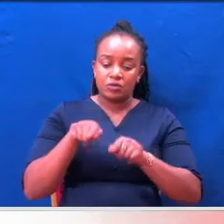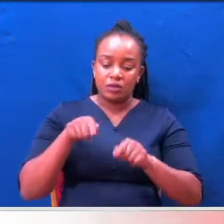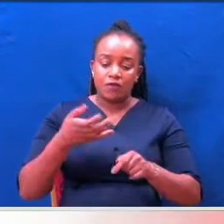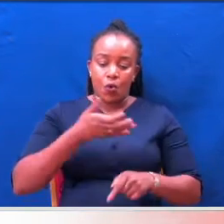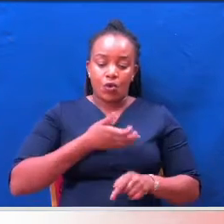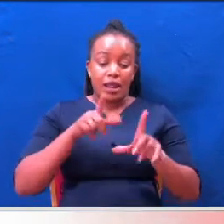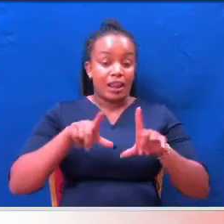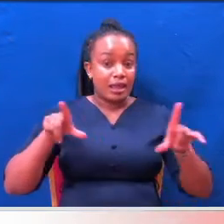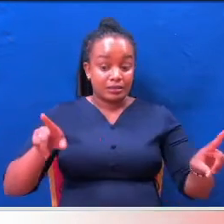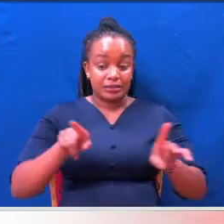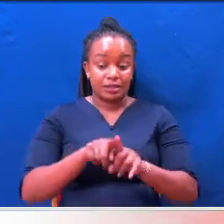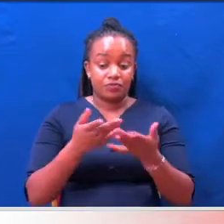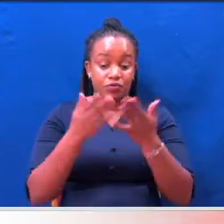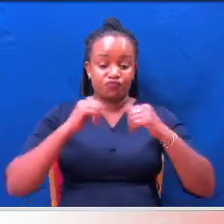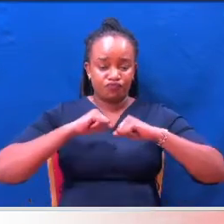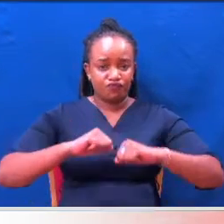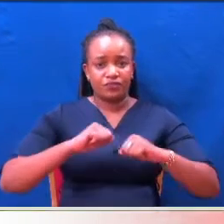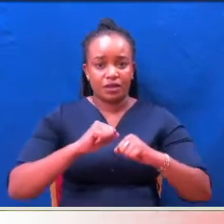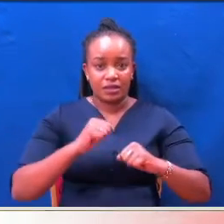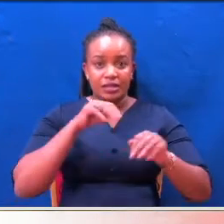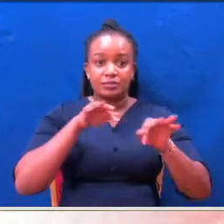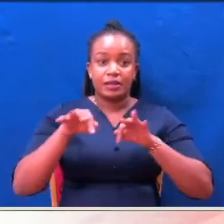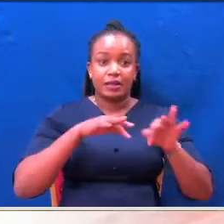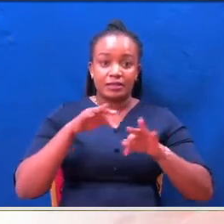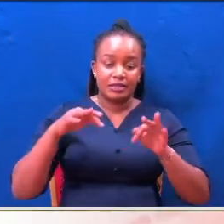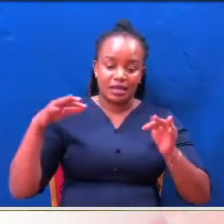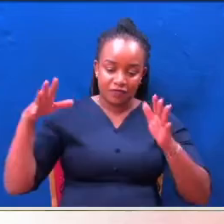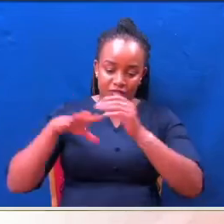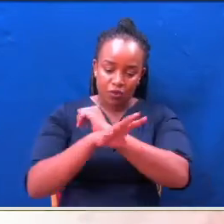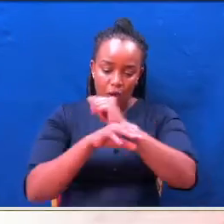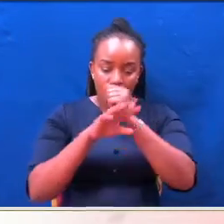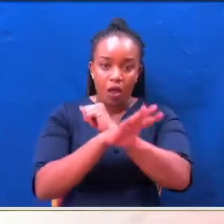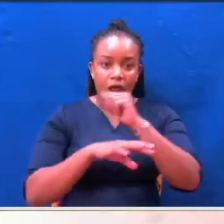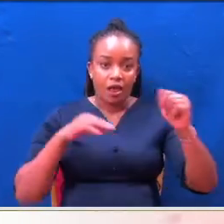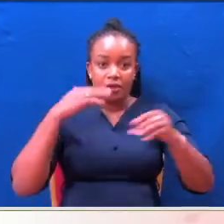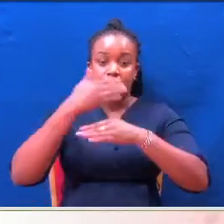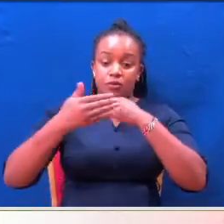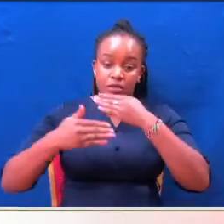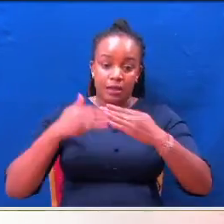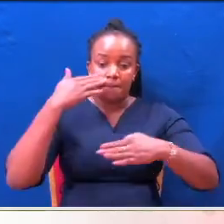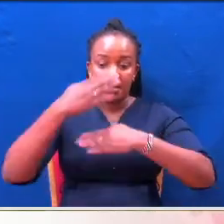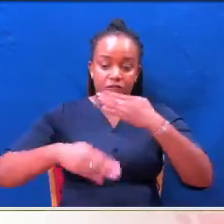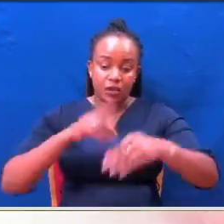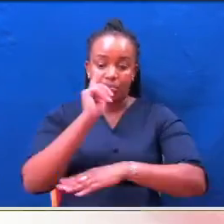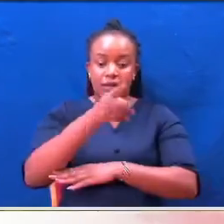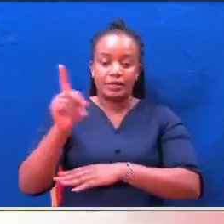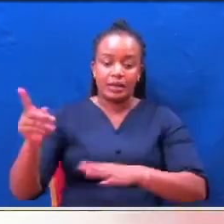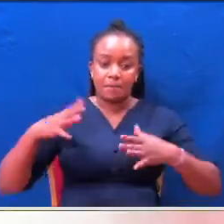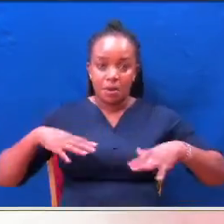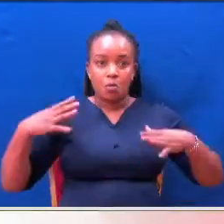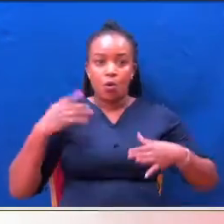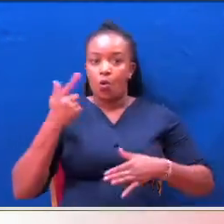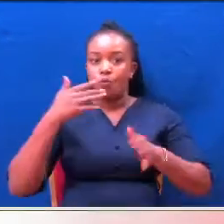officials are said to have made away with the residents' building materials and will threaten anyone who tried to get in their way.